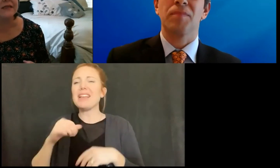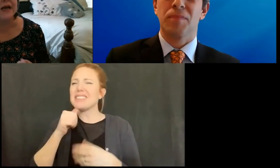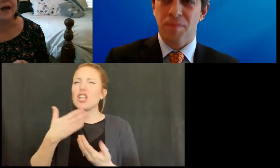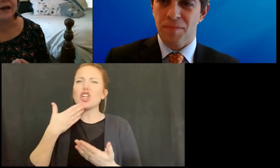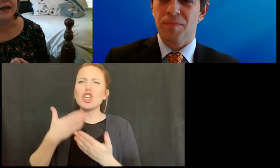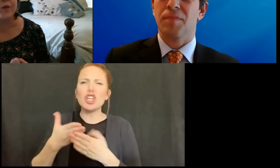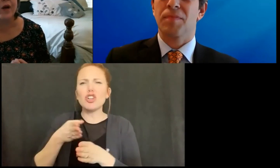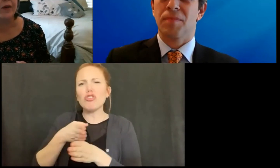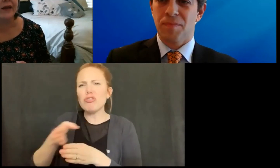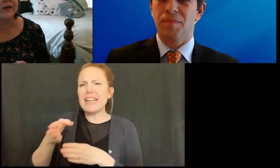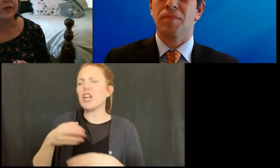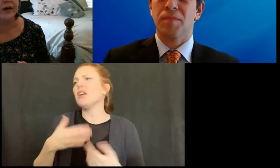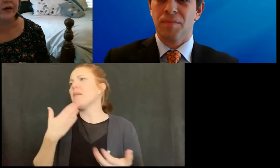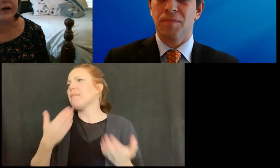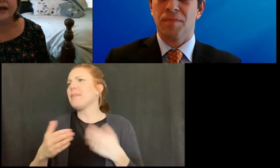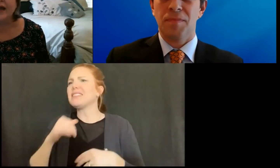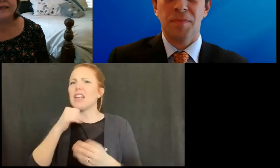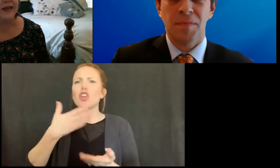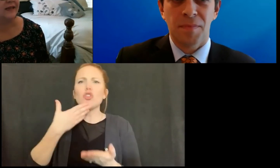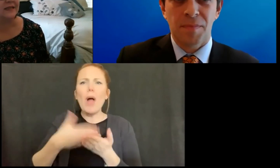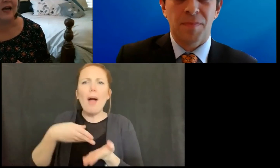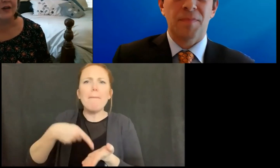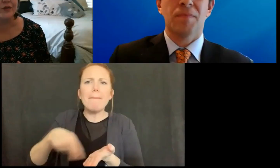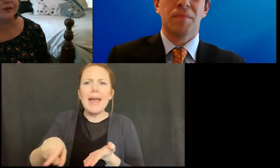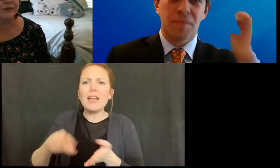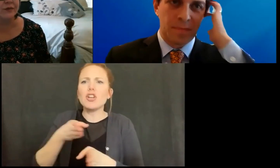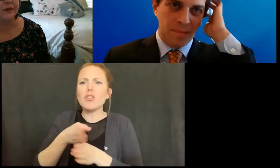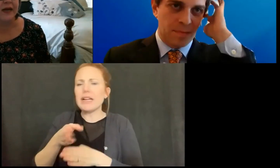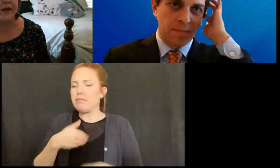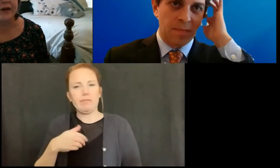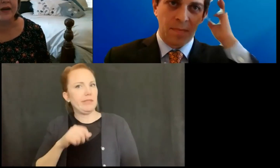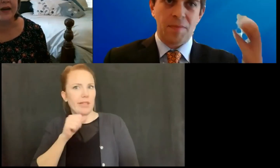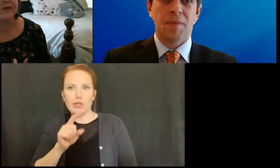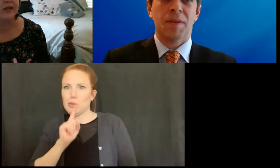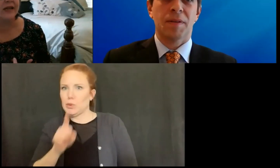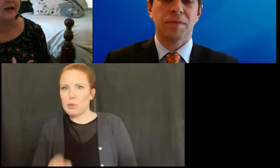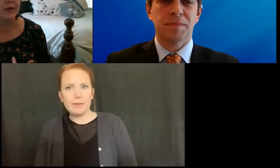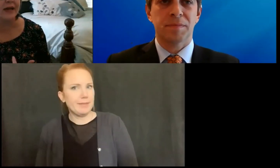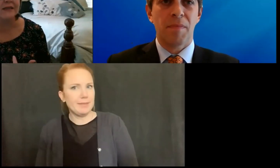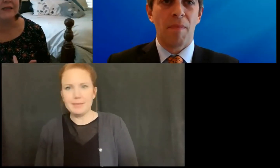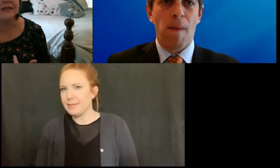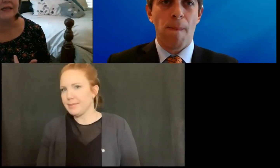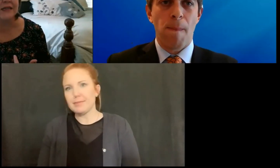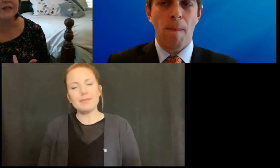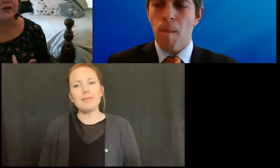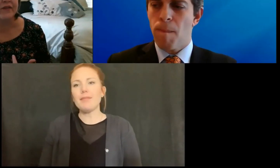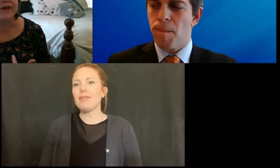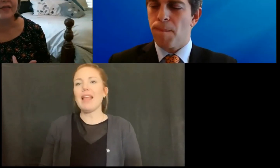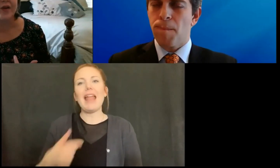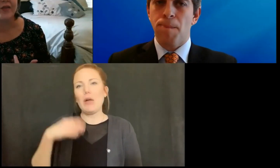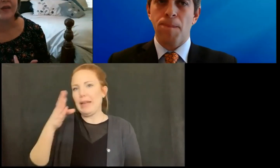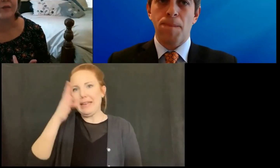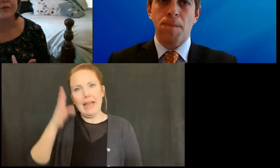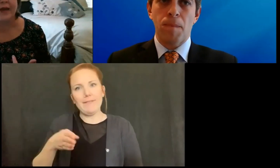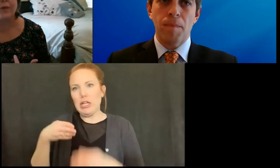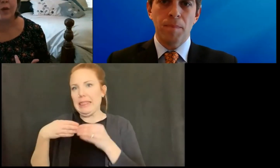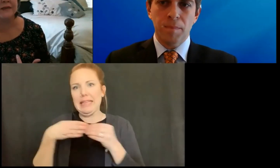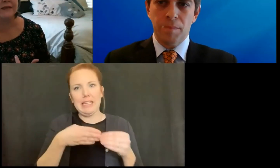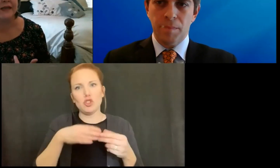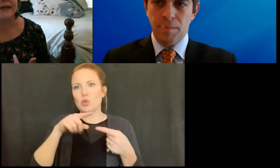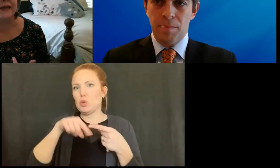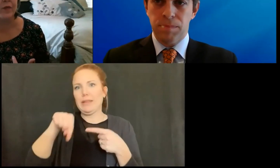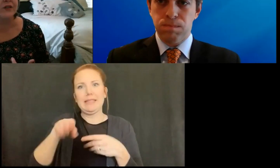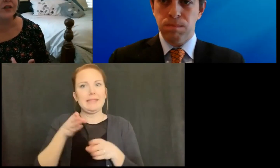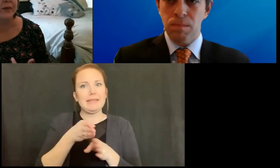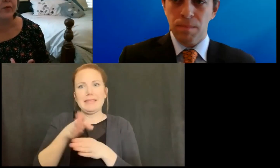Maybe it's not a well-paid career. That is not true. And I would never lead anybody into this industry if I thought that that